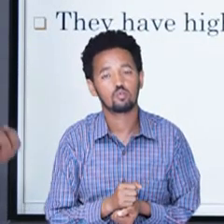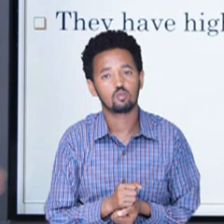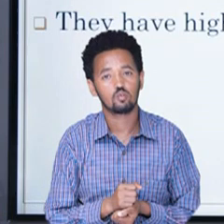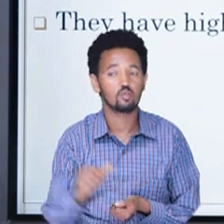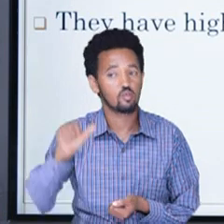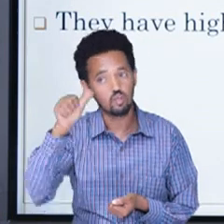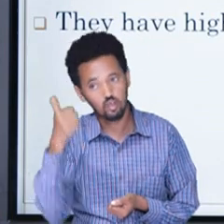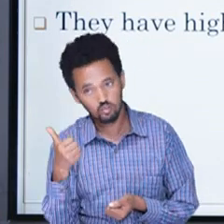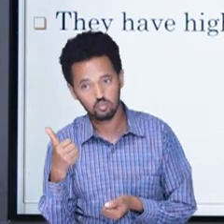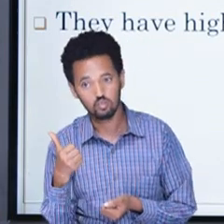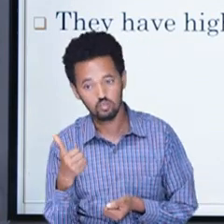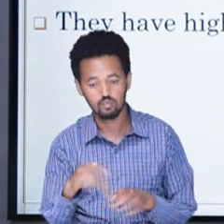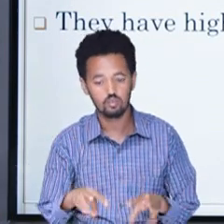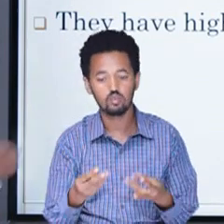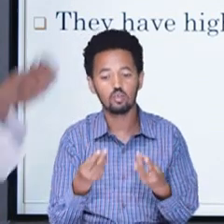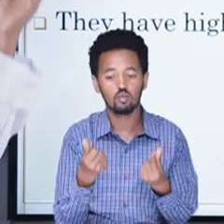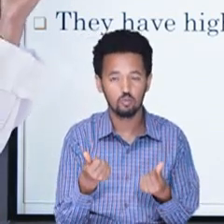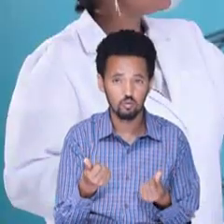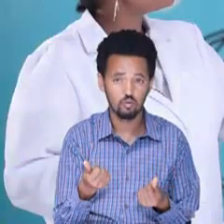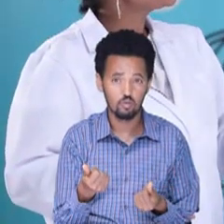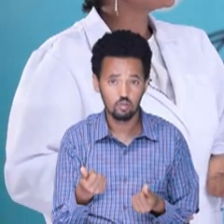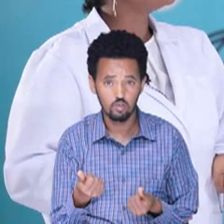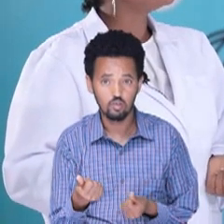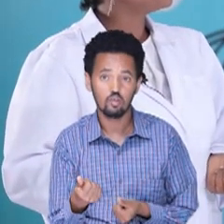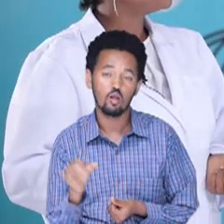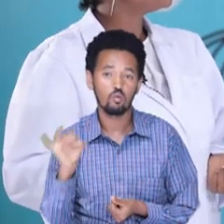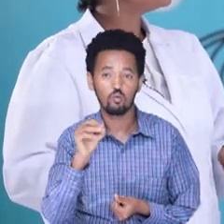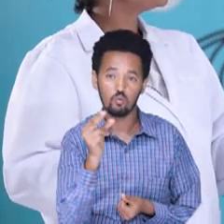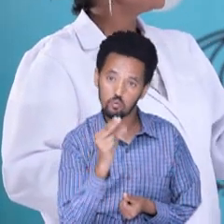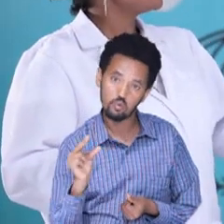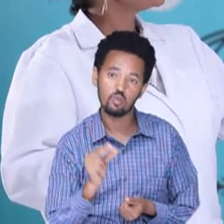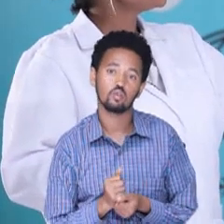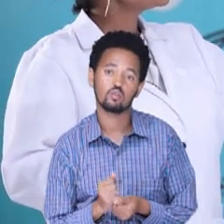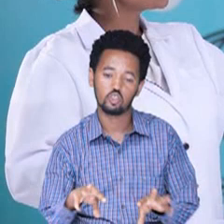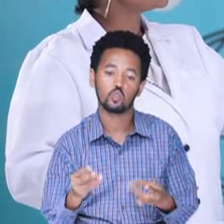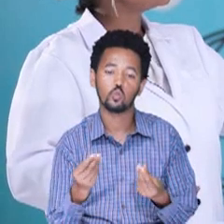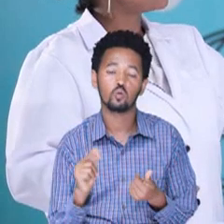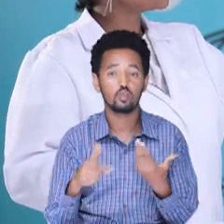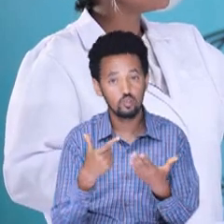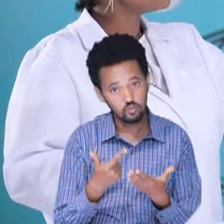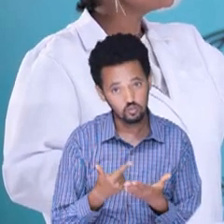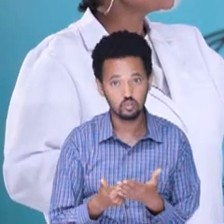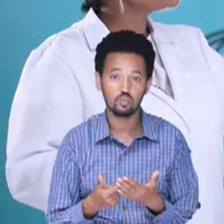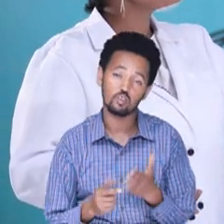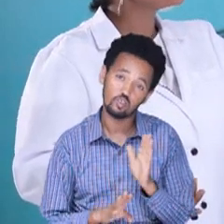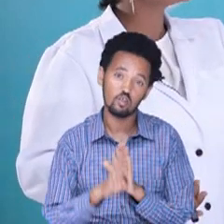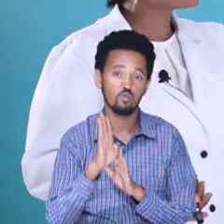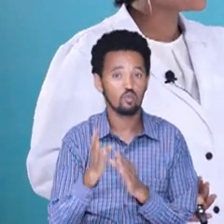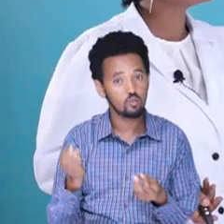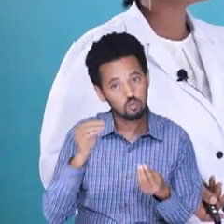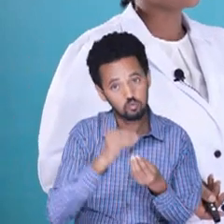The other type of soil are alluvial soil. These soil are developed